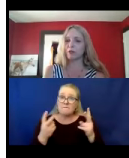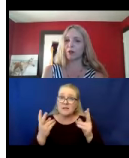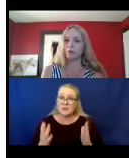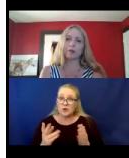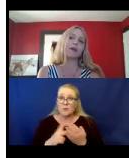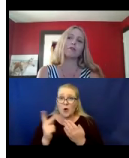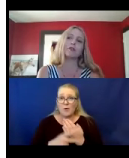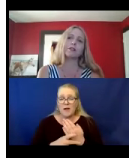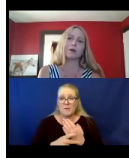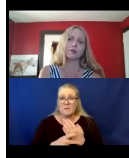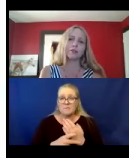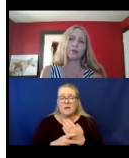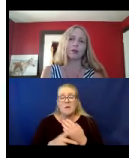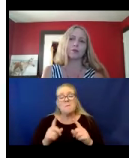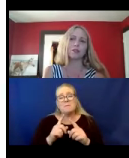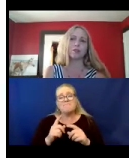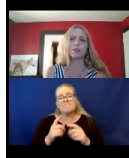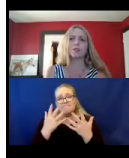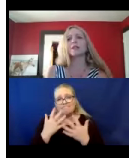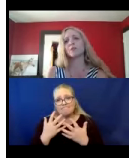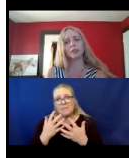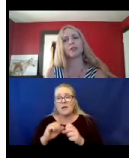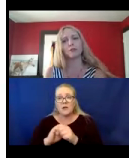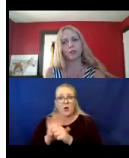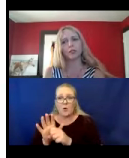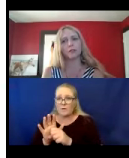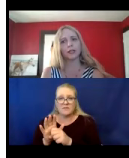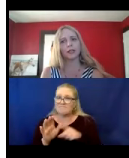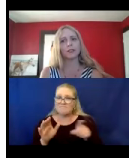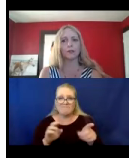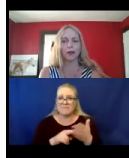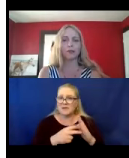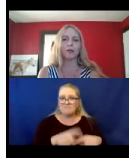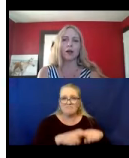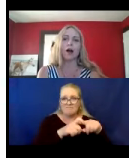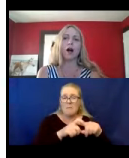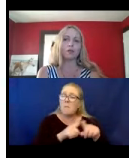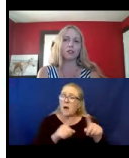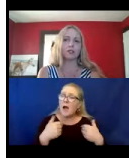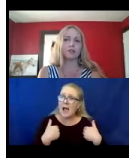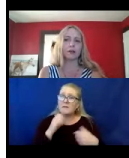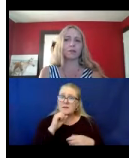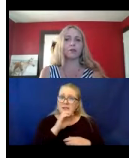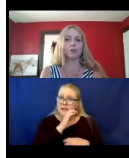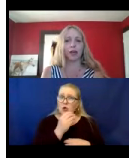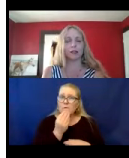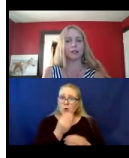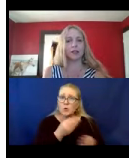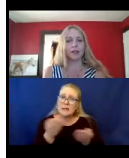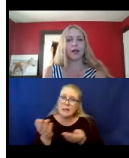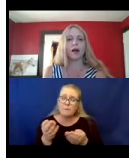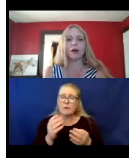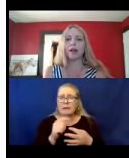into people's homes, but they're offering some other support and resources like some senior food delivery and some other options through